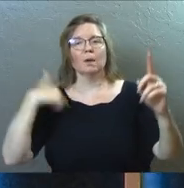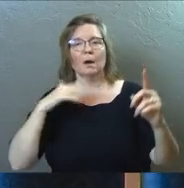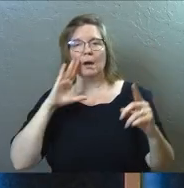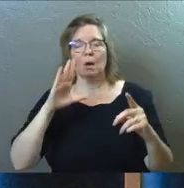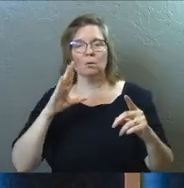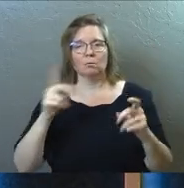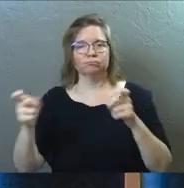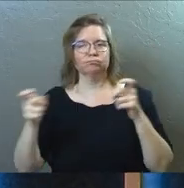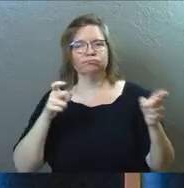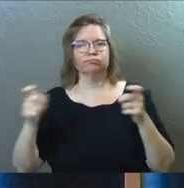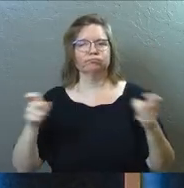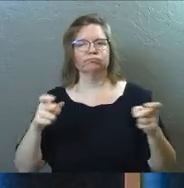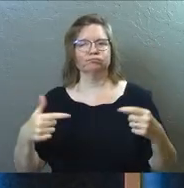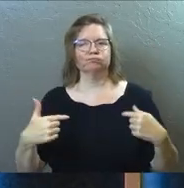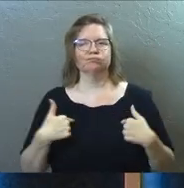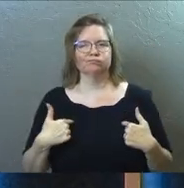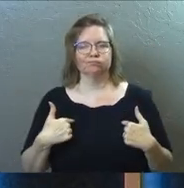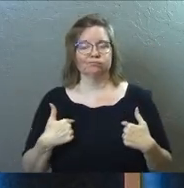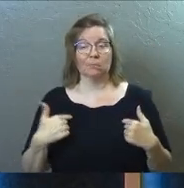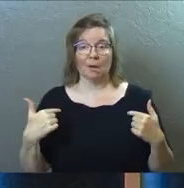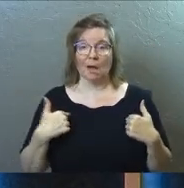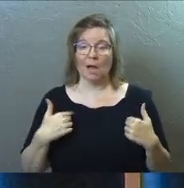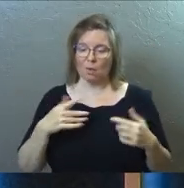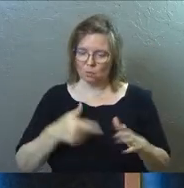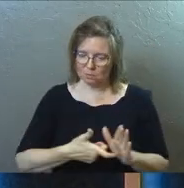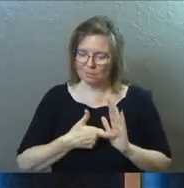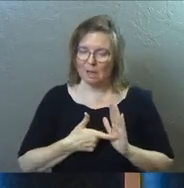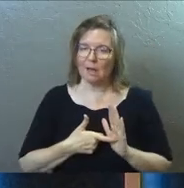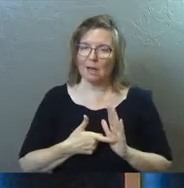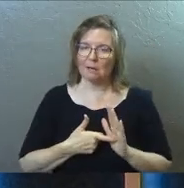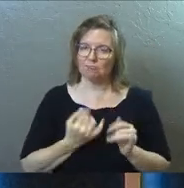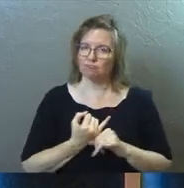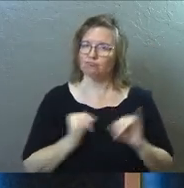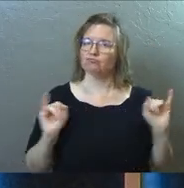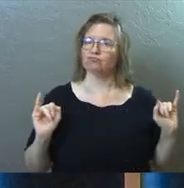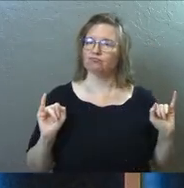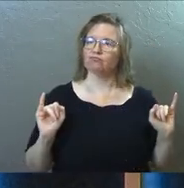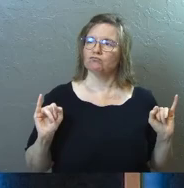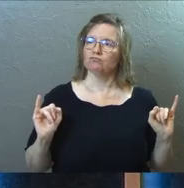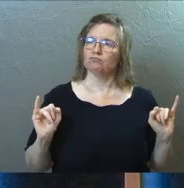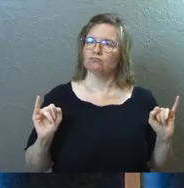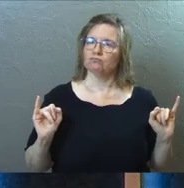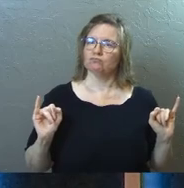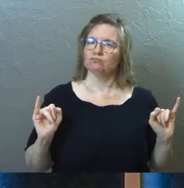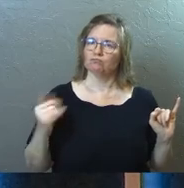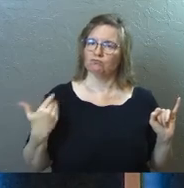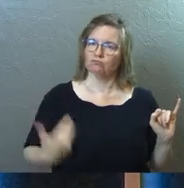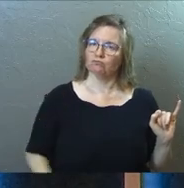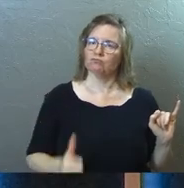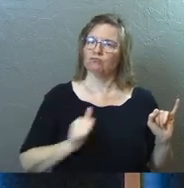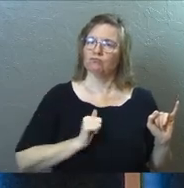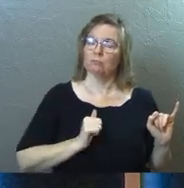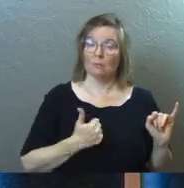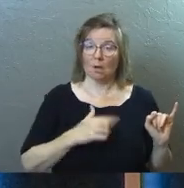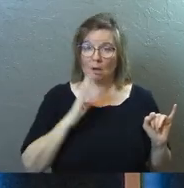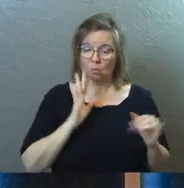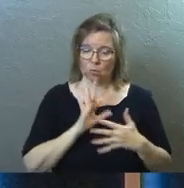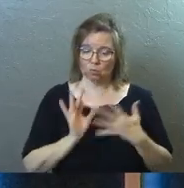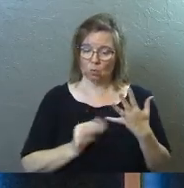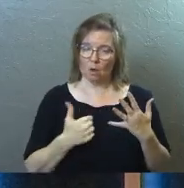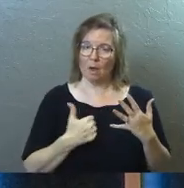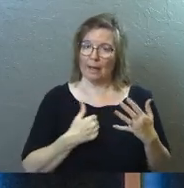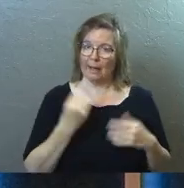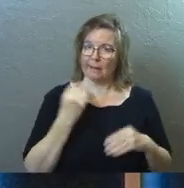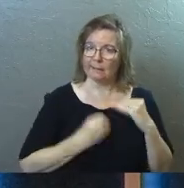I'm going to be in charge of. And so I will demand autonomy. I will demand independence. I will choose